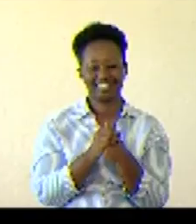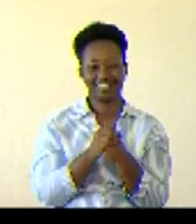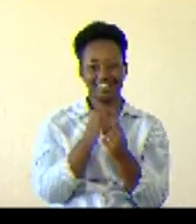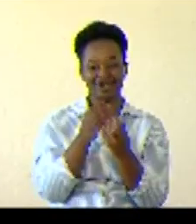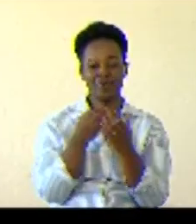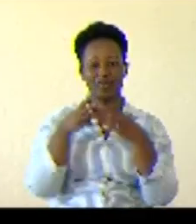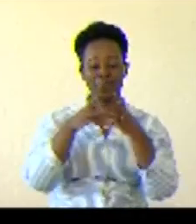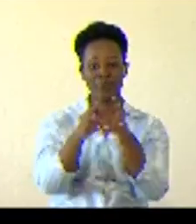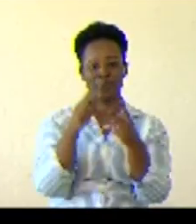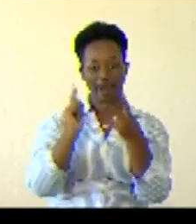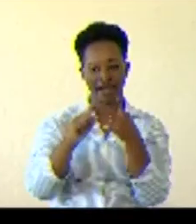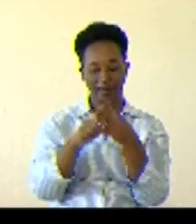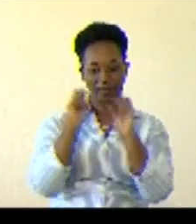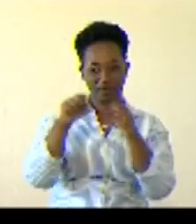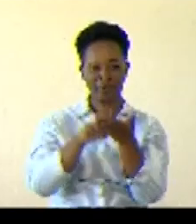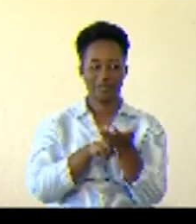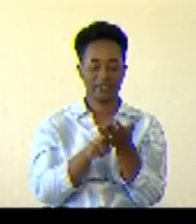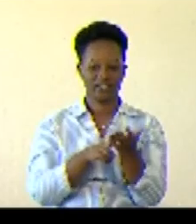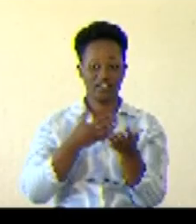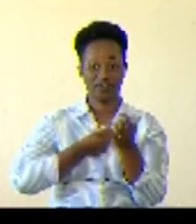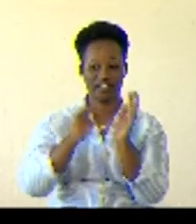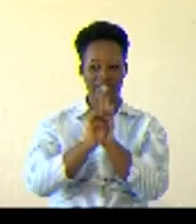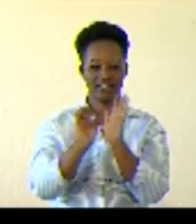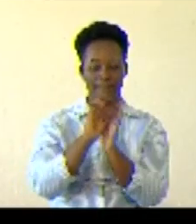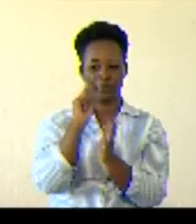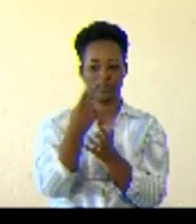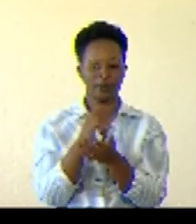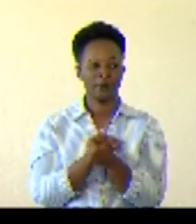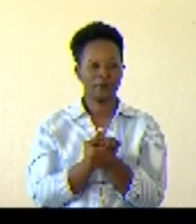application number 2. We have example 2.